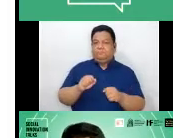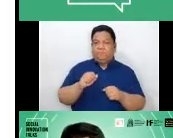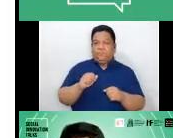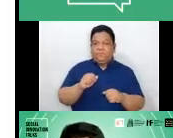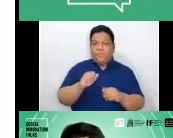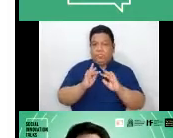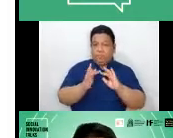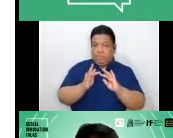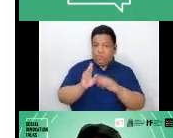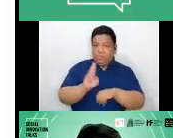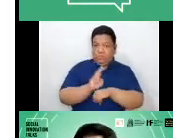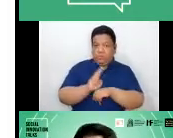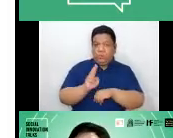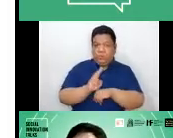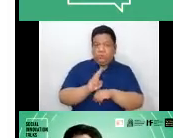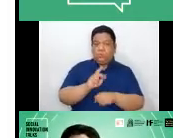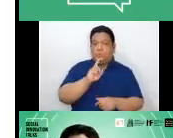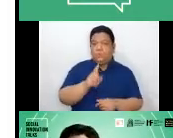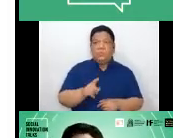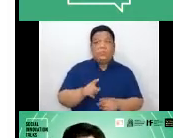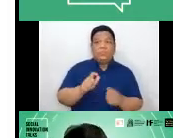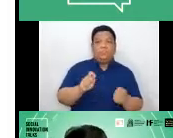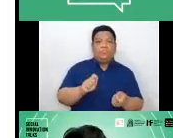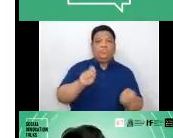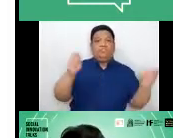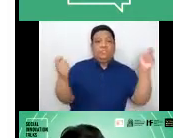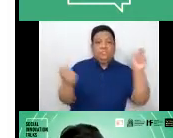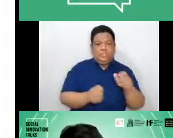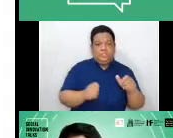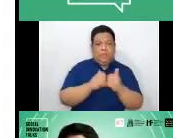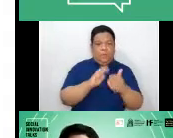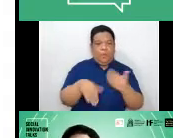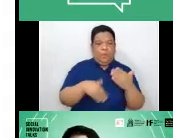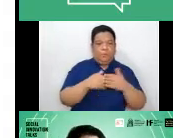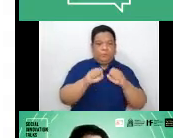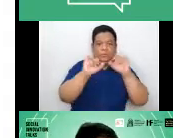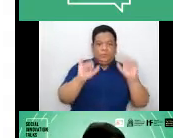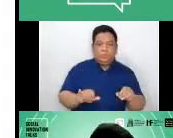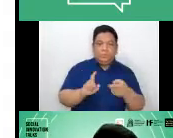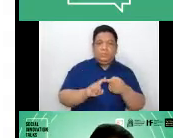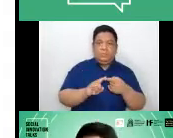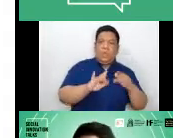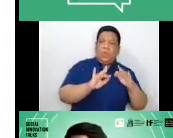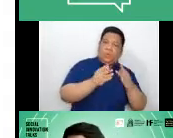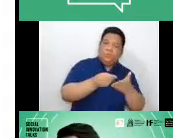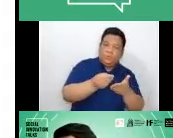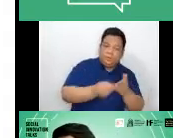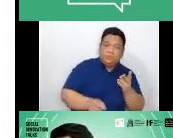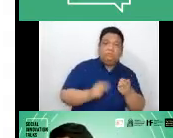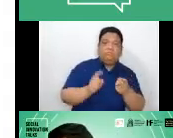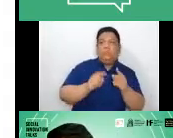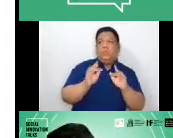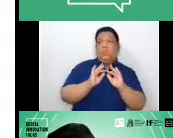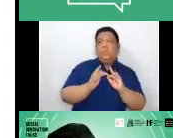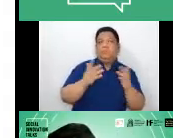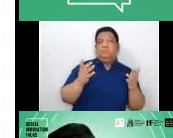internet in general has transformed how everything works. Whether you're talking about online shopping, whether you're talking about how